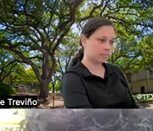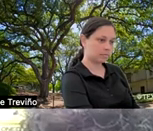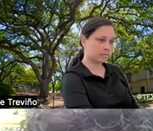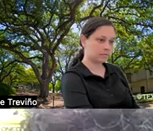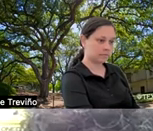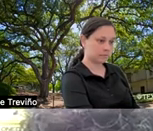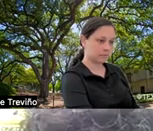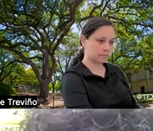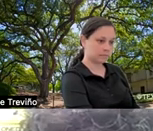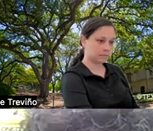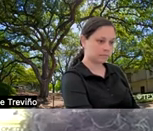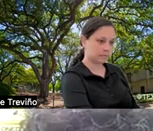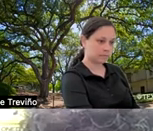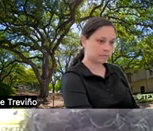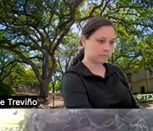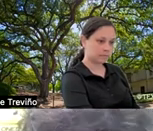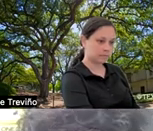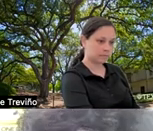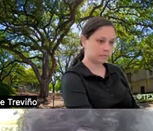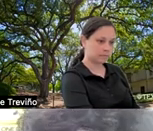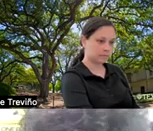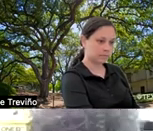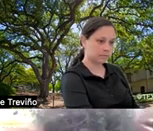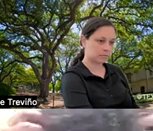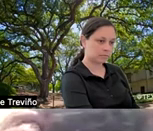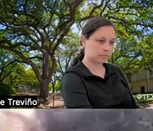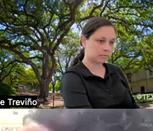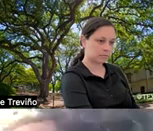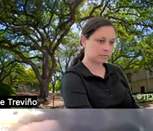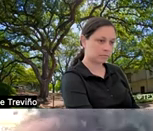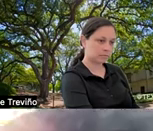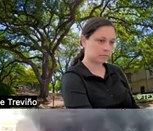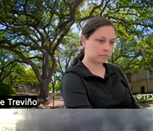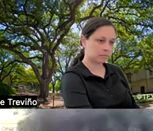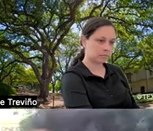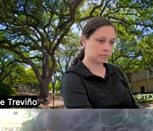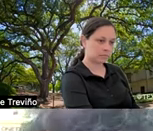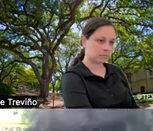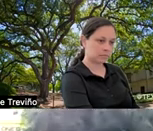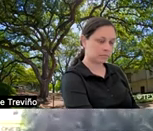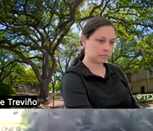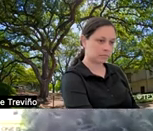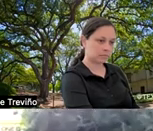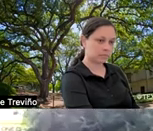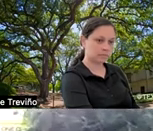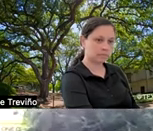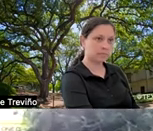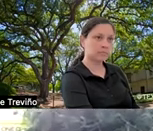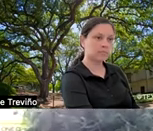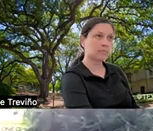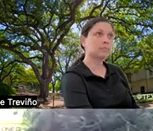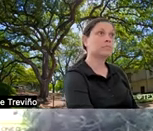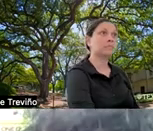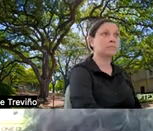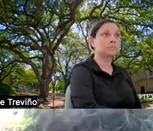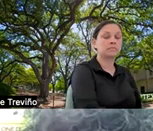looked at. The first one were inclusion strategies. So that one usually took the form of developing a